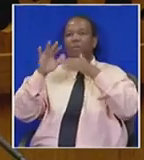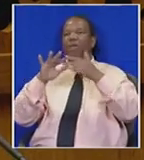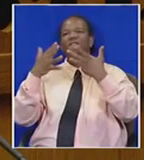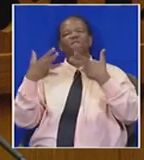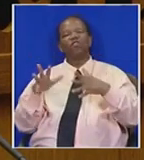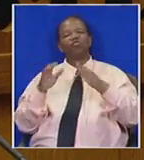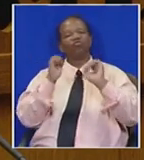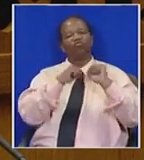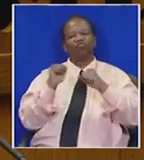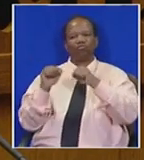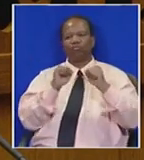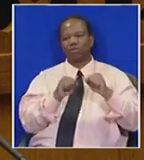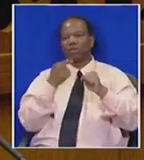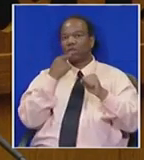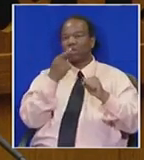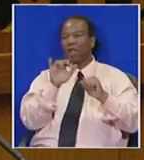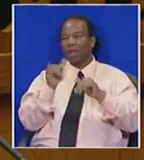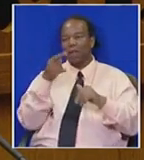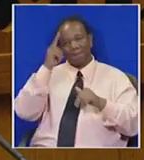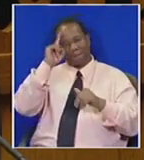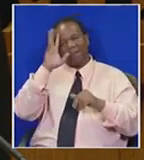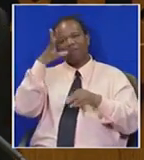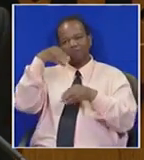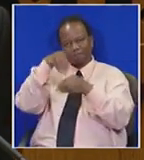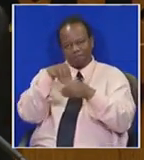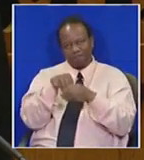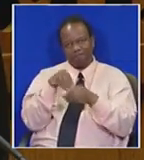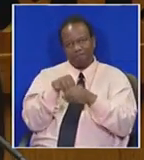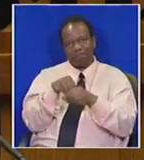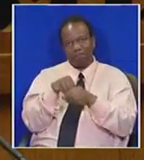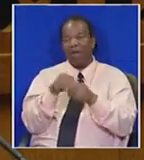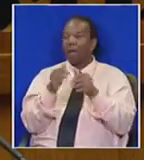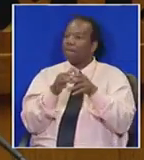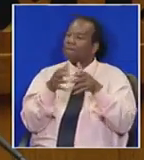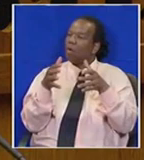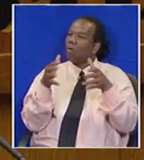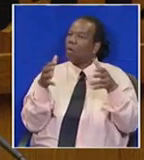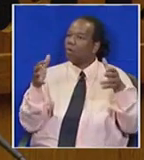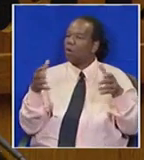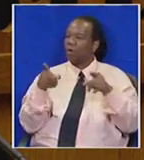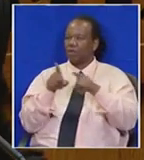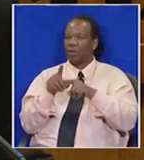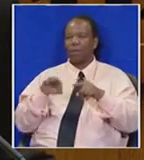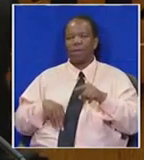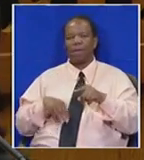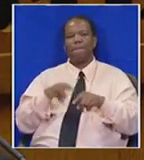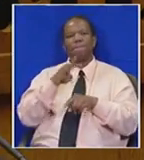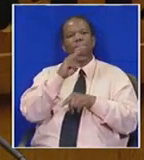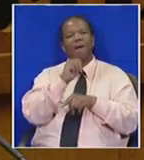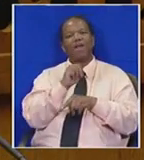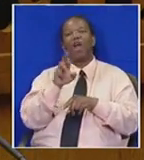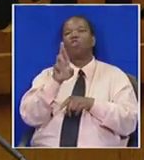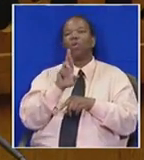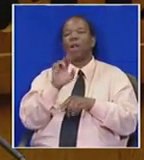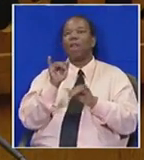agreements to ensure the entry of black South Africans in the sector and expand their turnover. Murray & Roberts has sold its